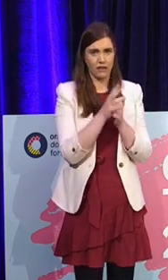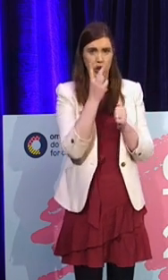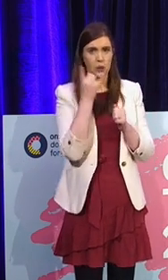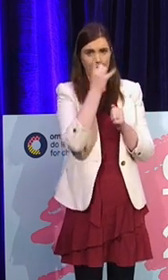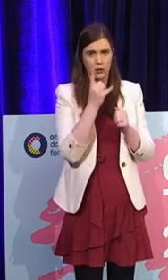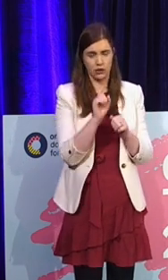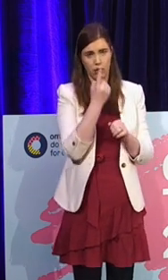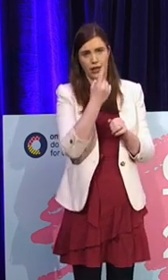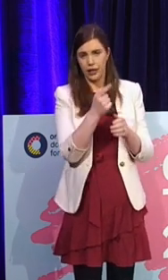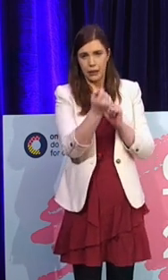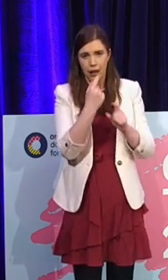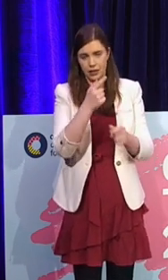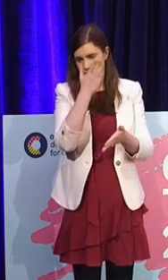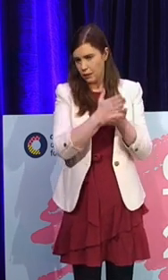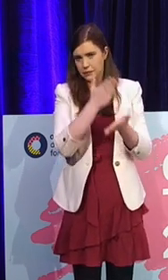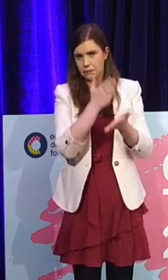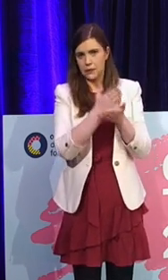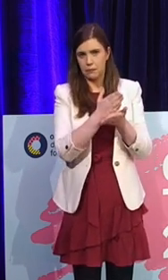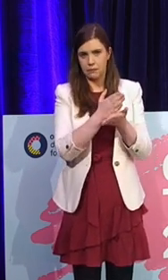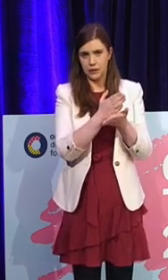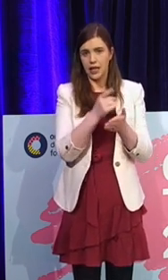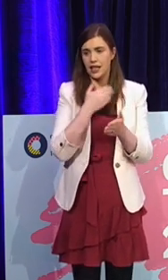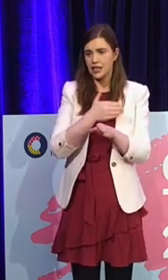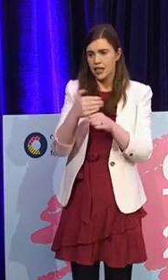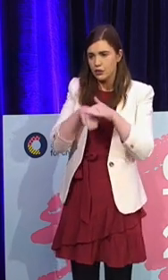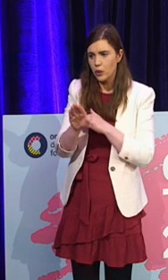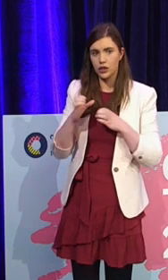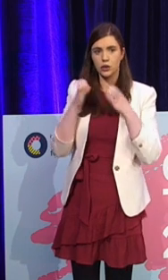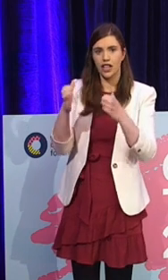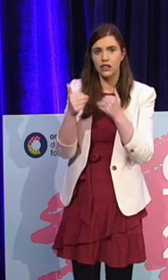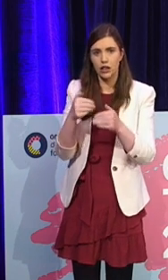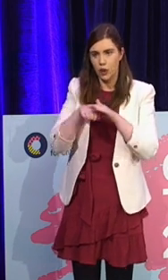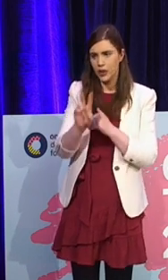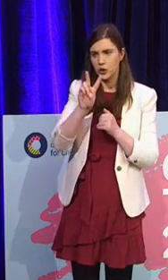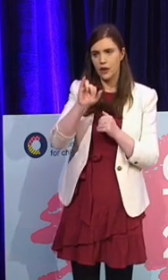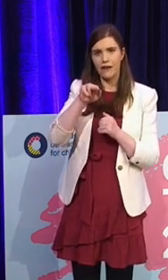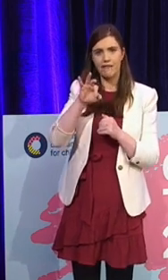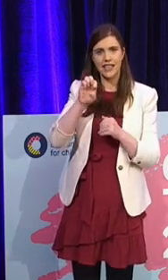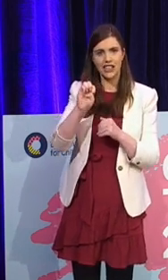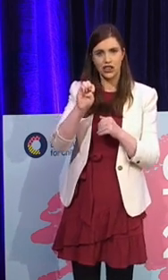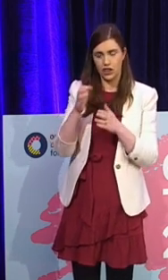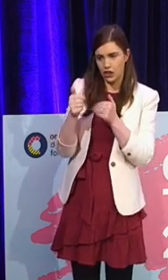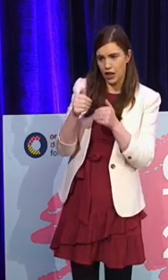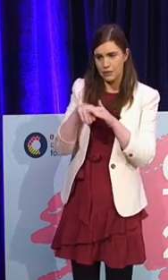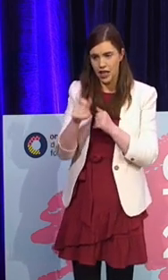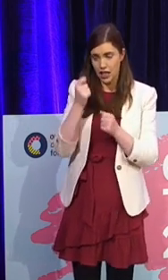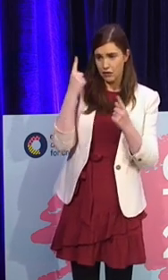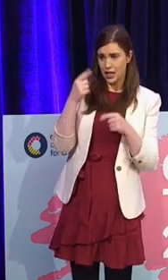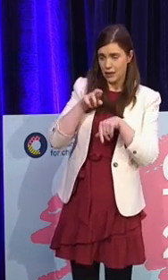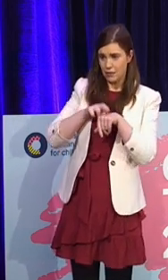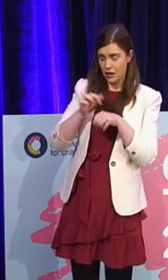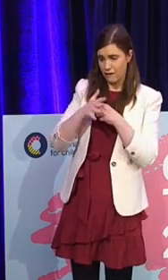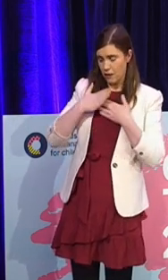only. And I started browsing in vintage stores and charity shops. And I found not only was it better for my